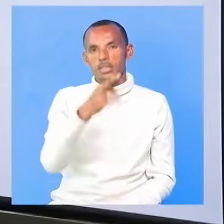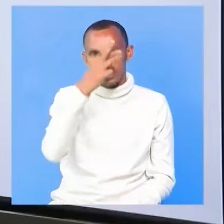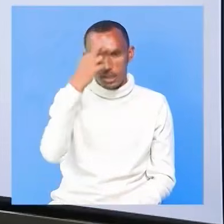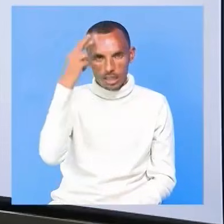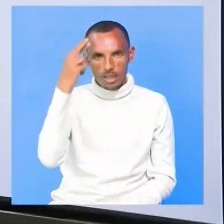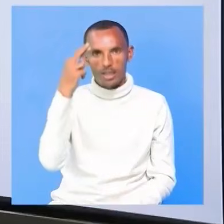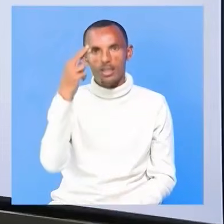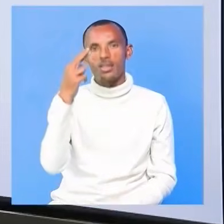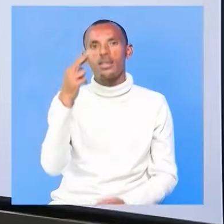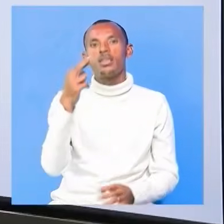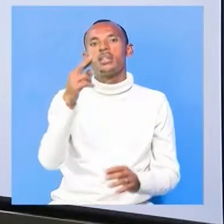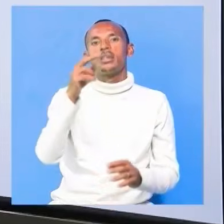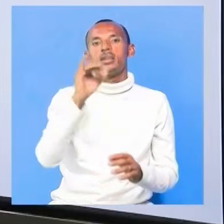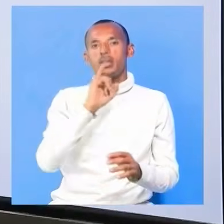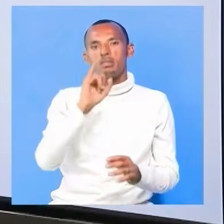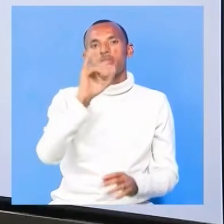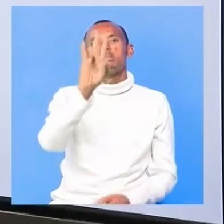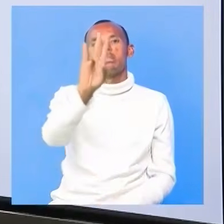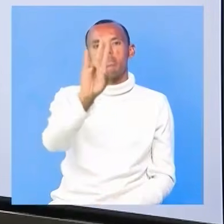the result will be 7.